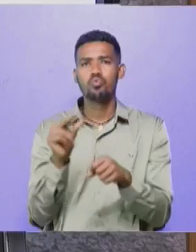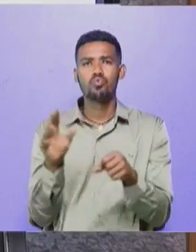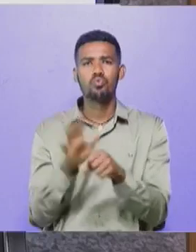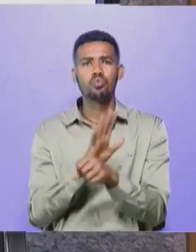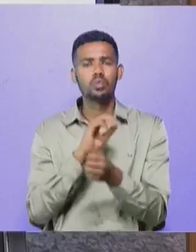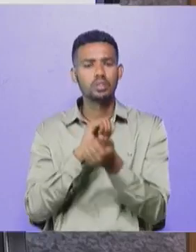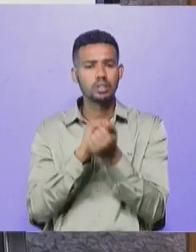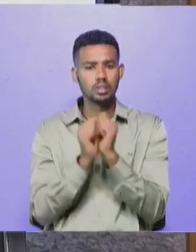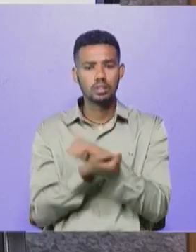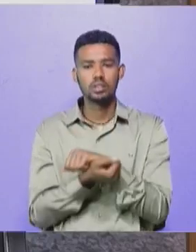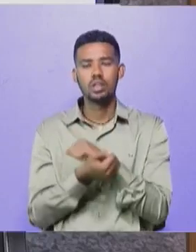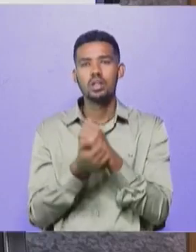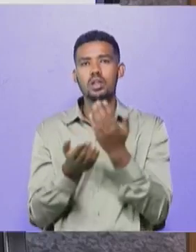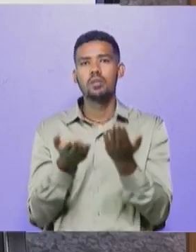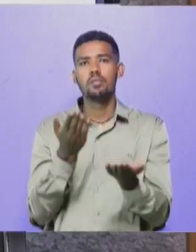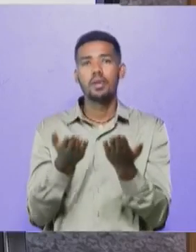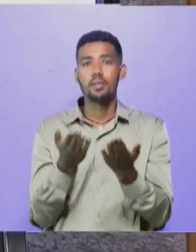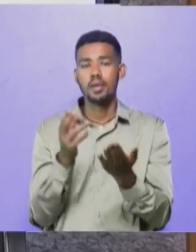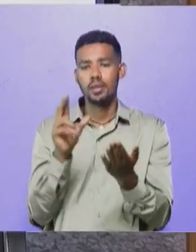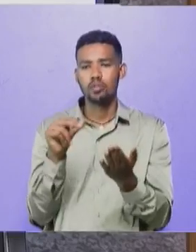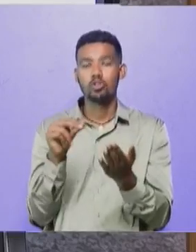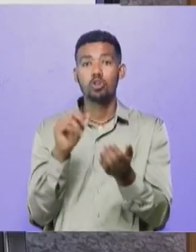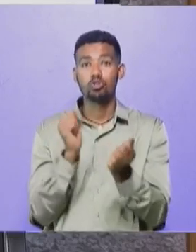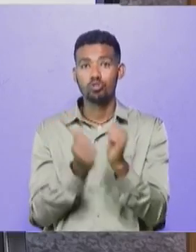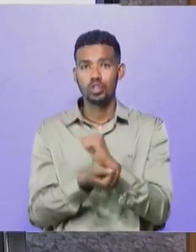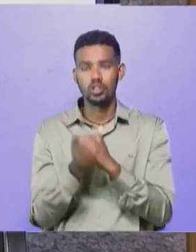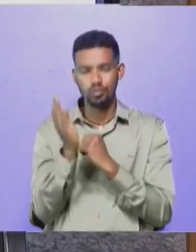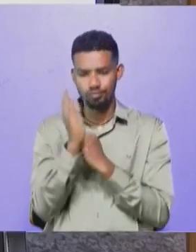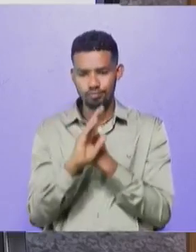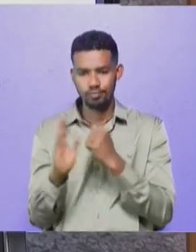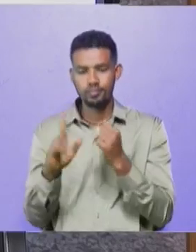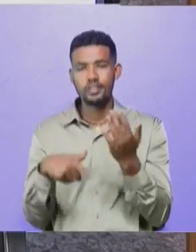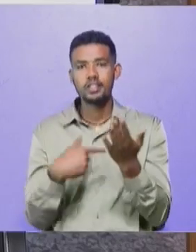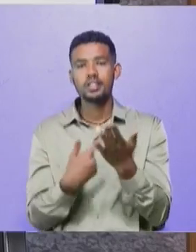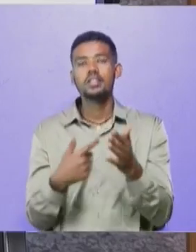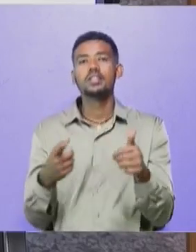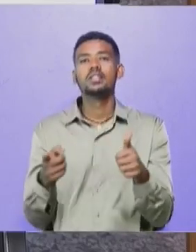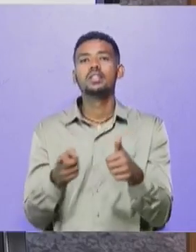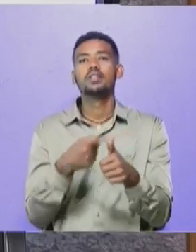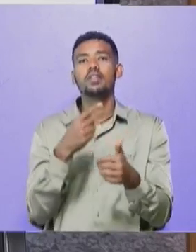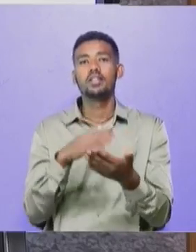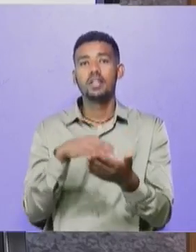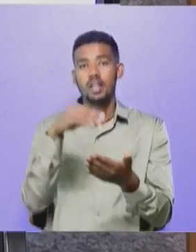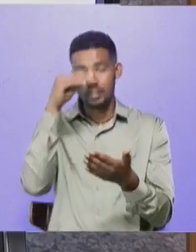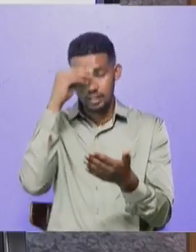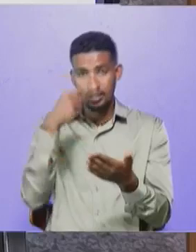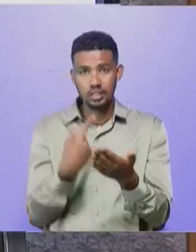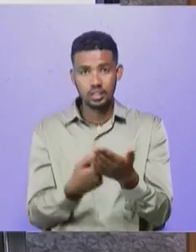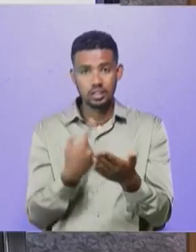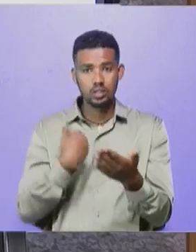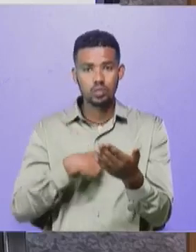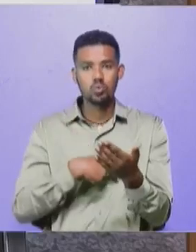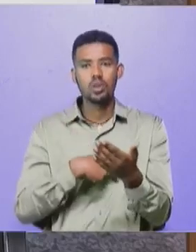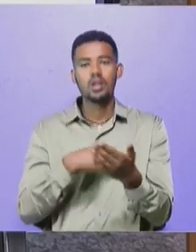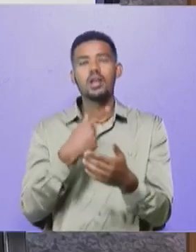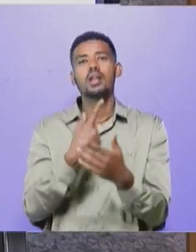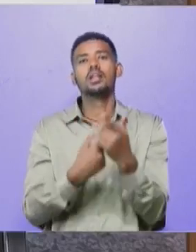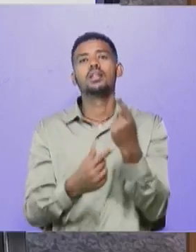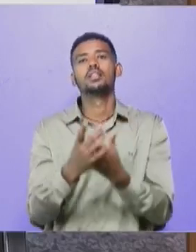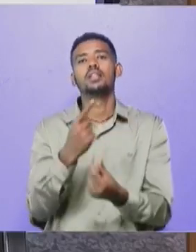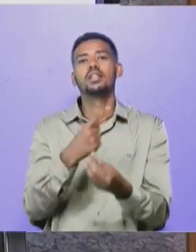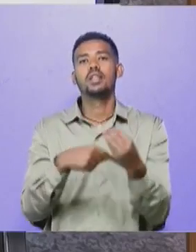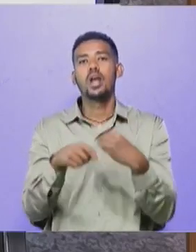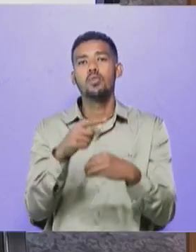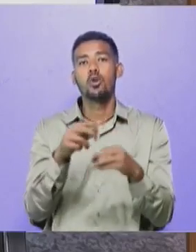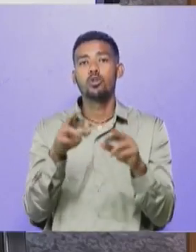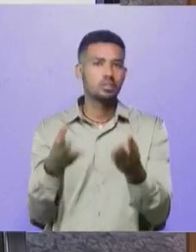not changing at all. Students, this is the first lesson, and that we were discussing about irregular